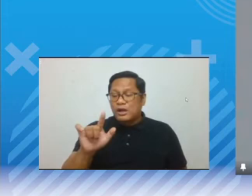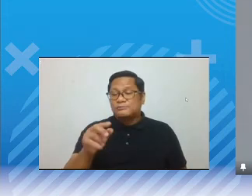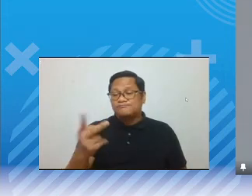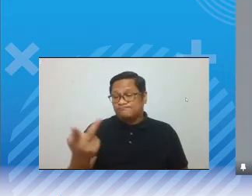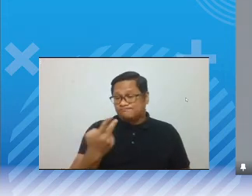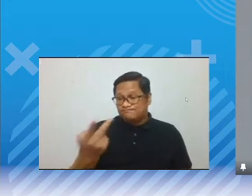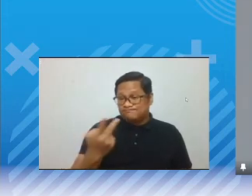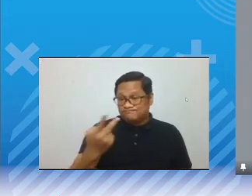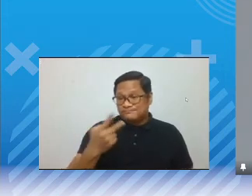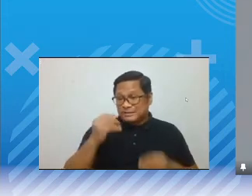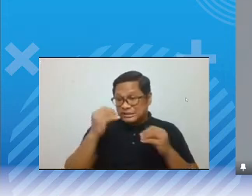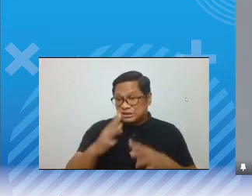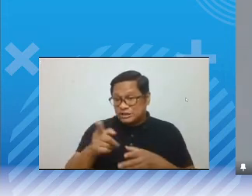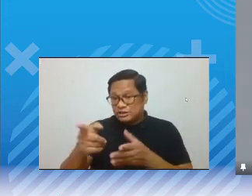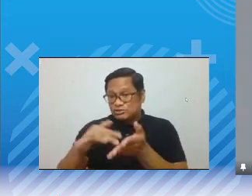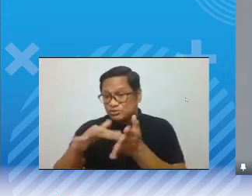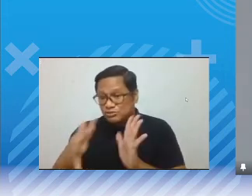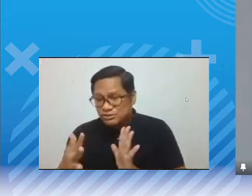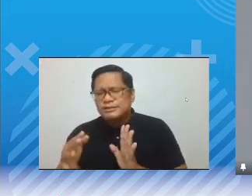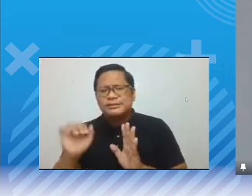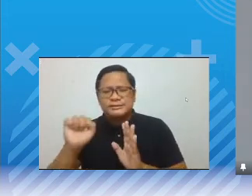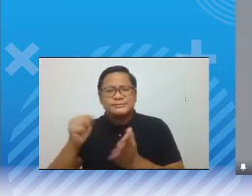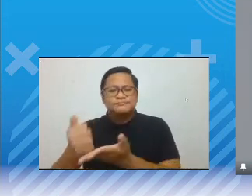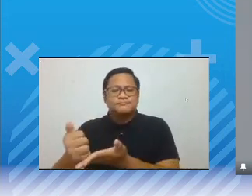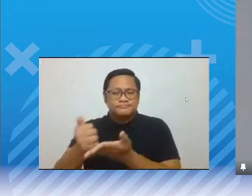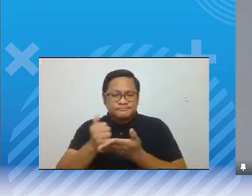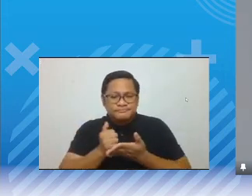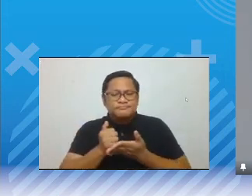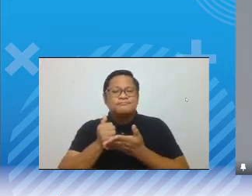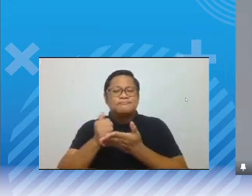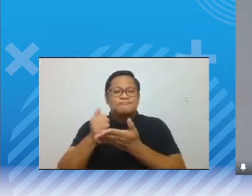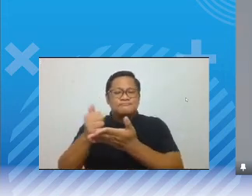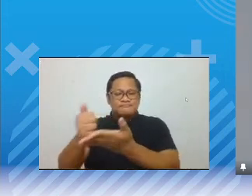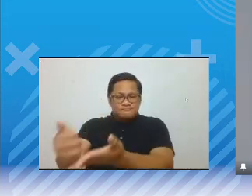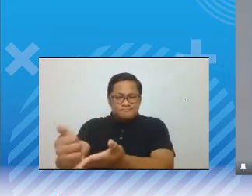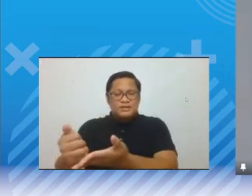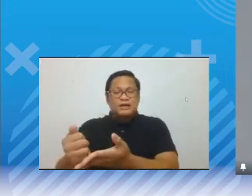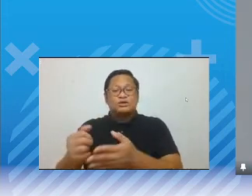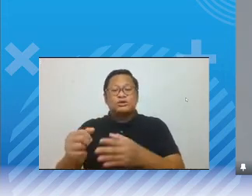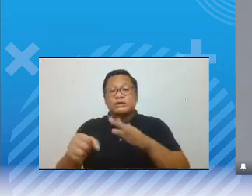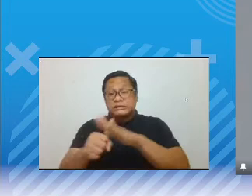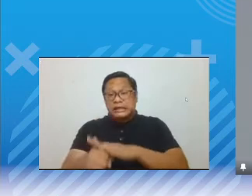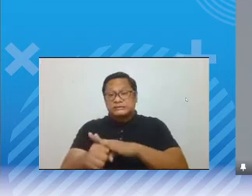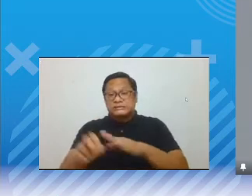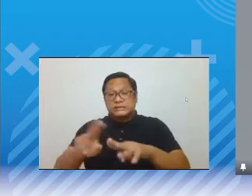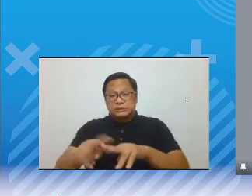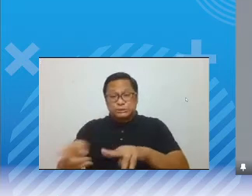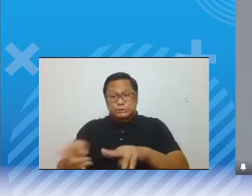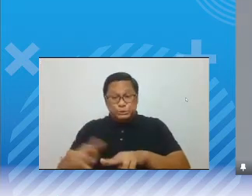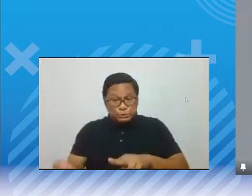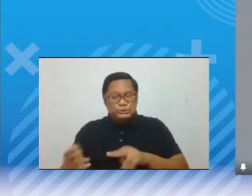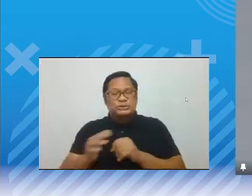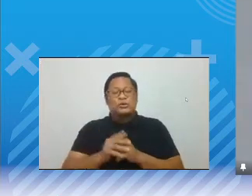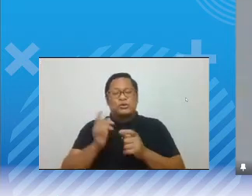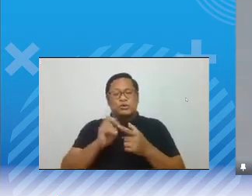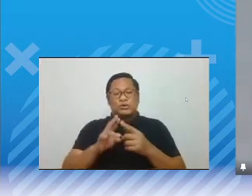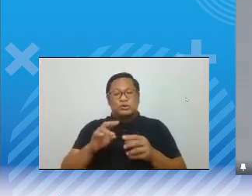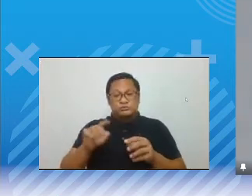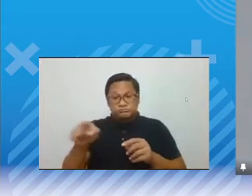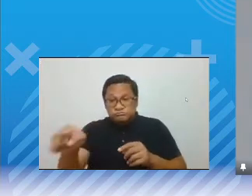teachers. And it's very helpful that we're able to express how we feel today, or to understand others